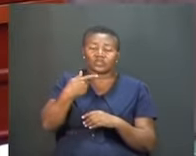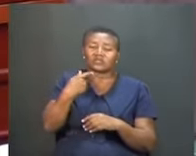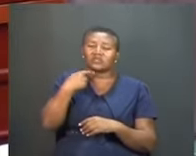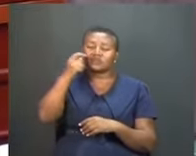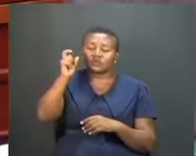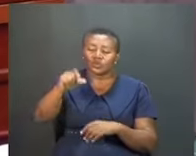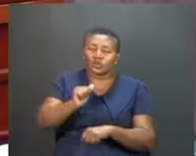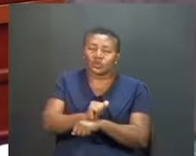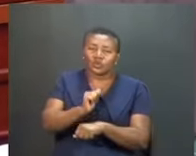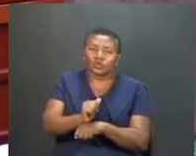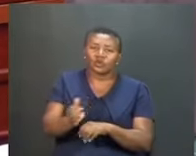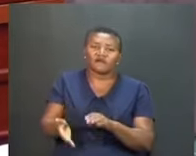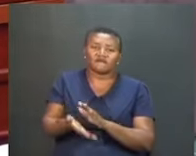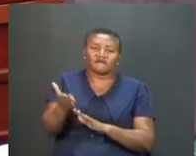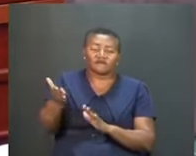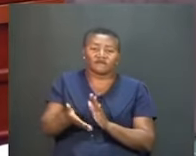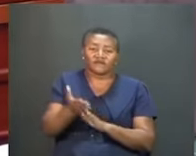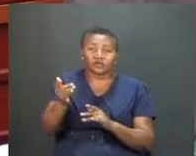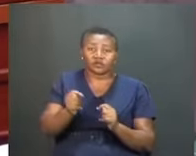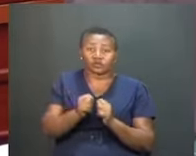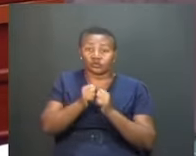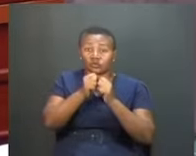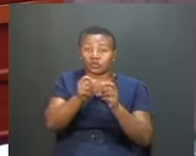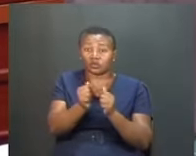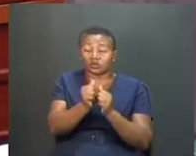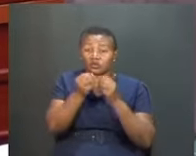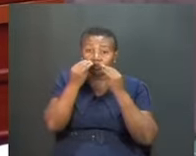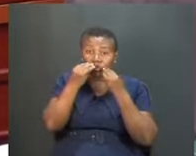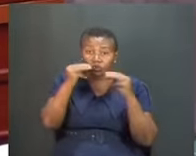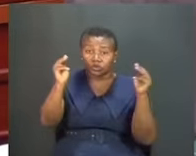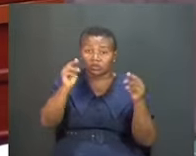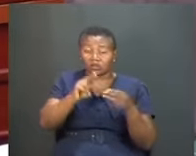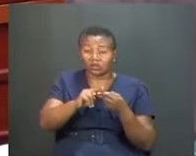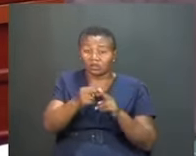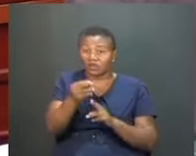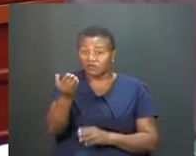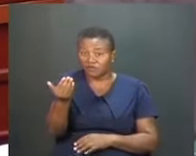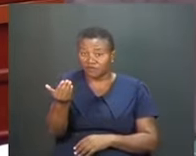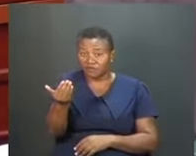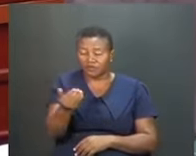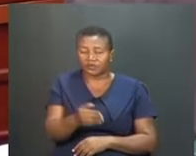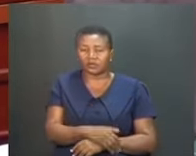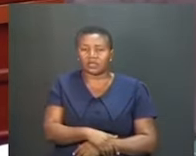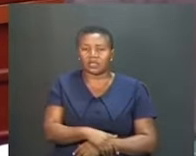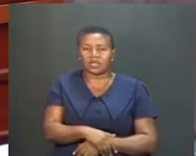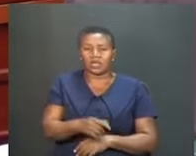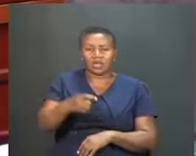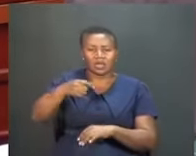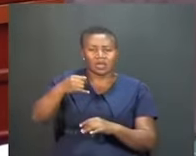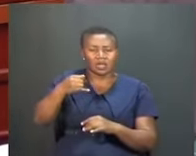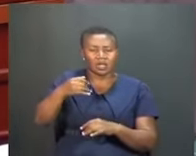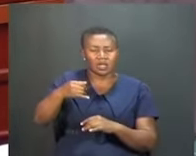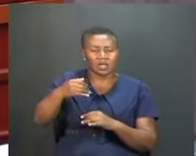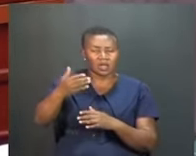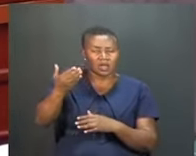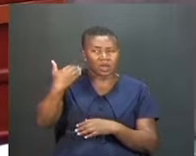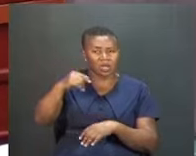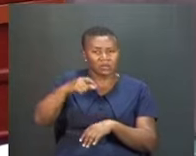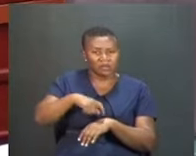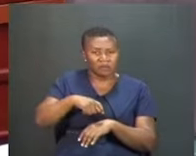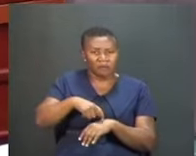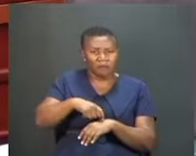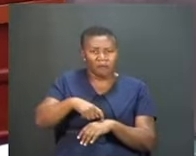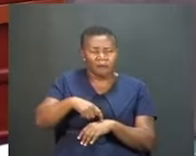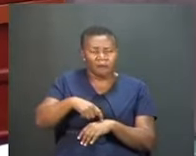this thing together with motion 15. And the last time, on last Friday, I